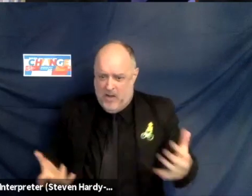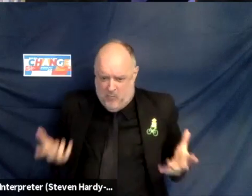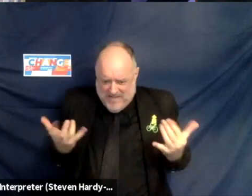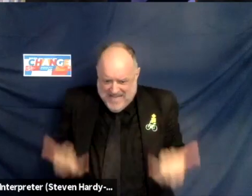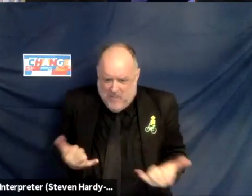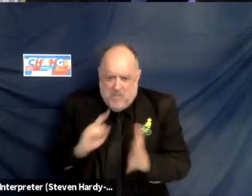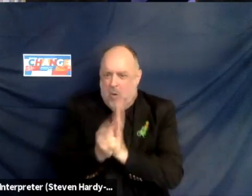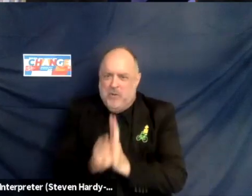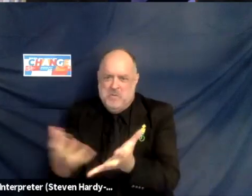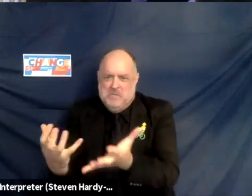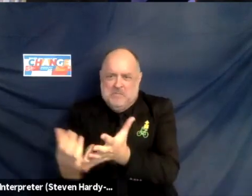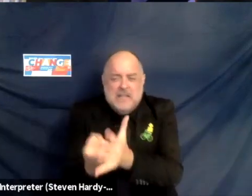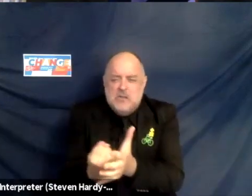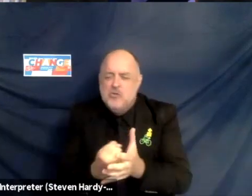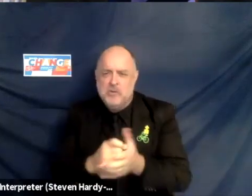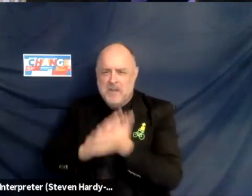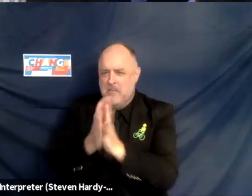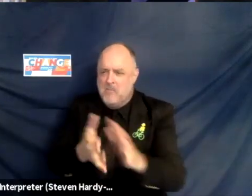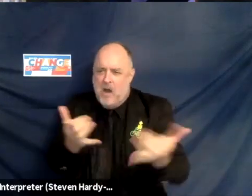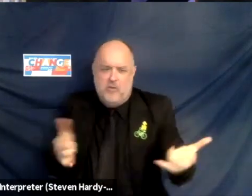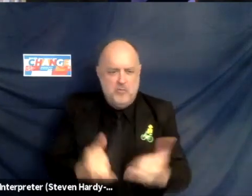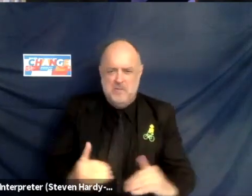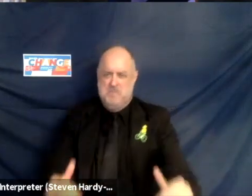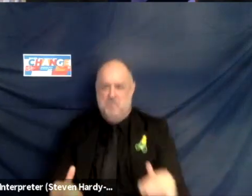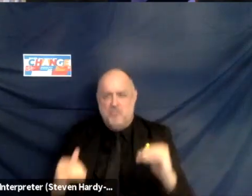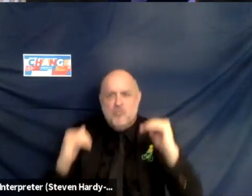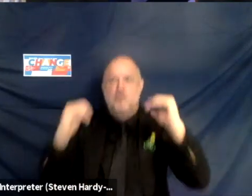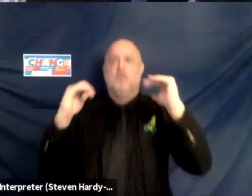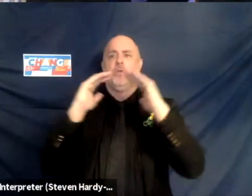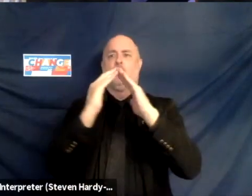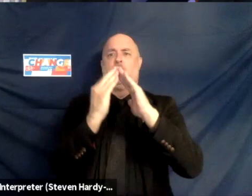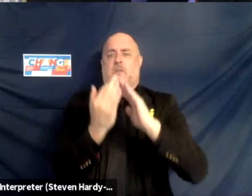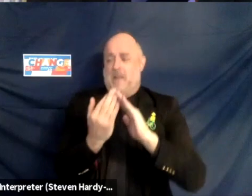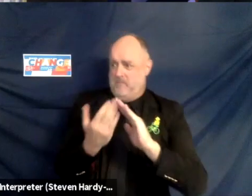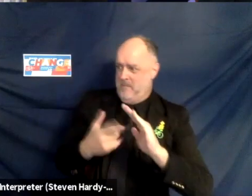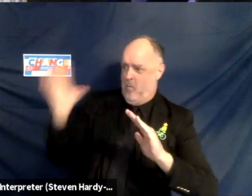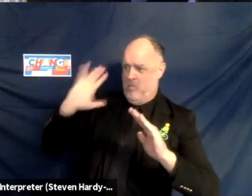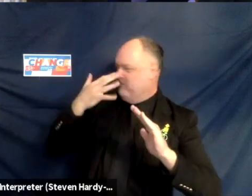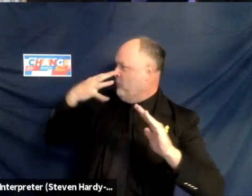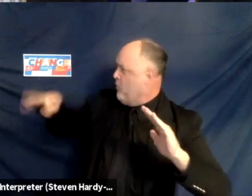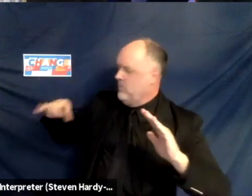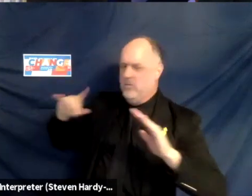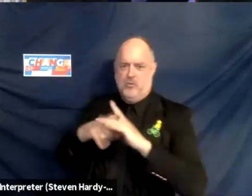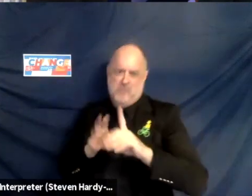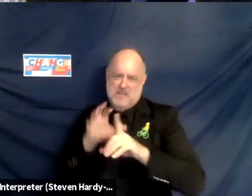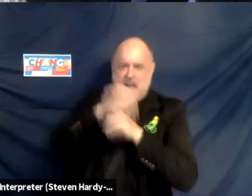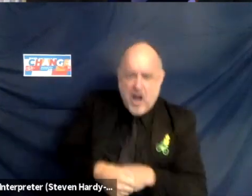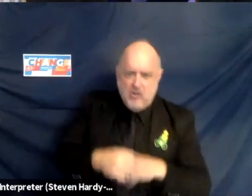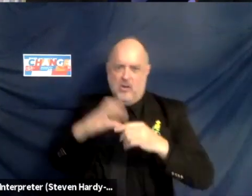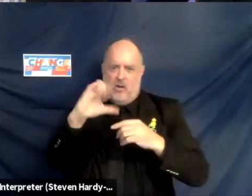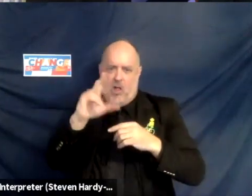and revitalize our infrastructure, to lift up communities that have been left behind too often, to tackle the climate crisis, to